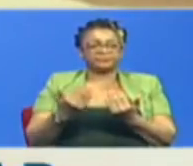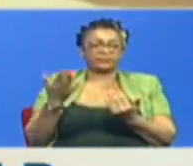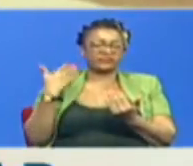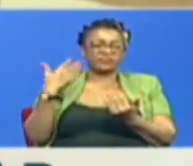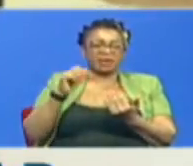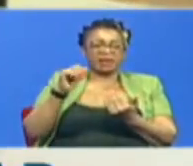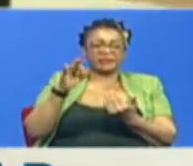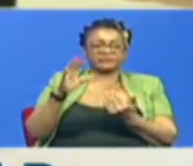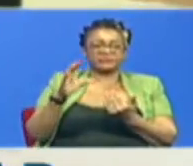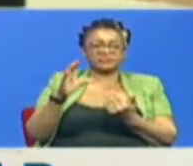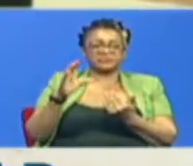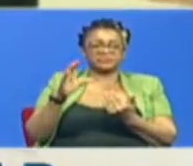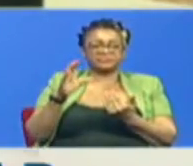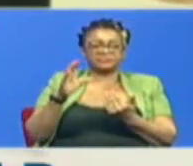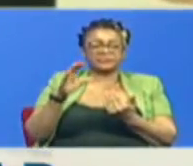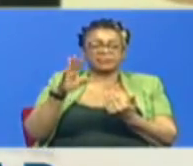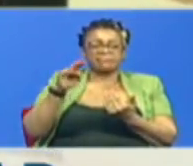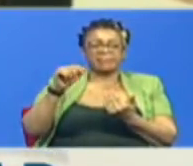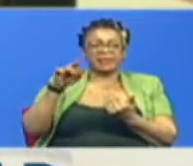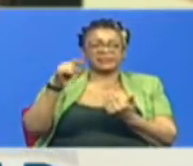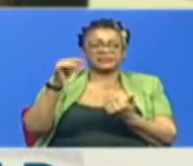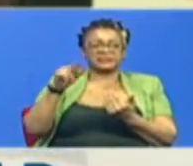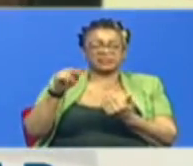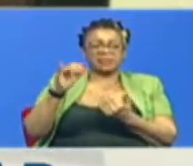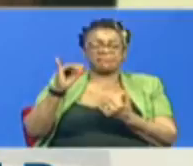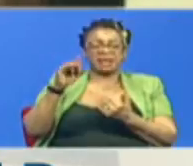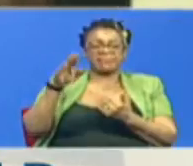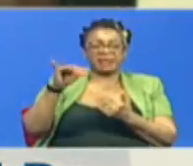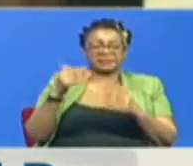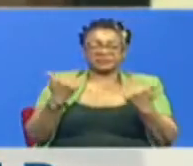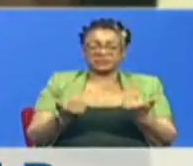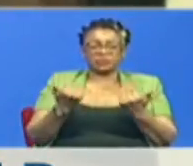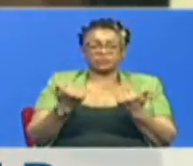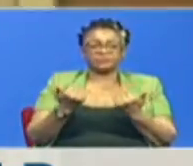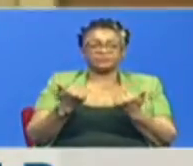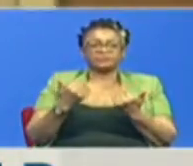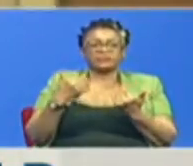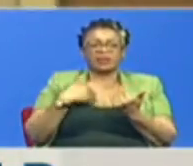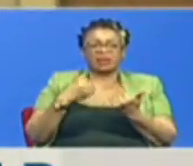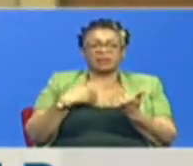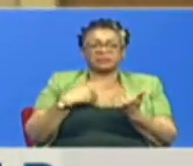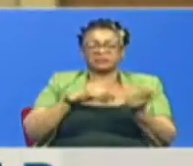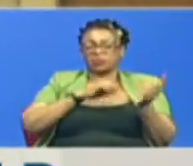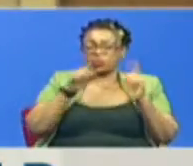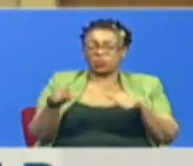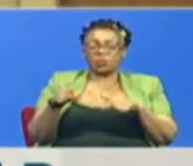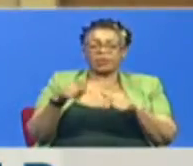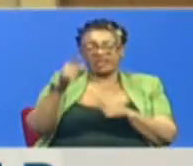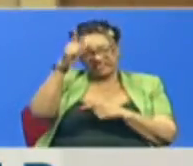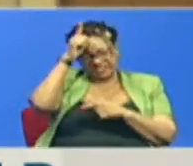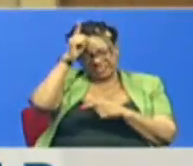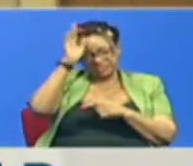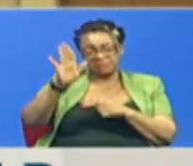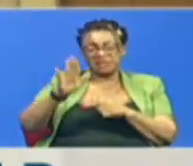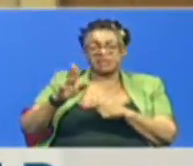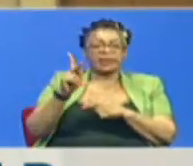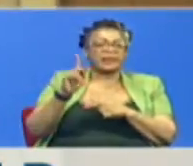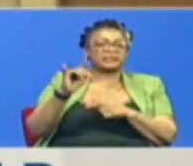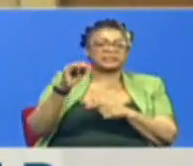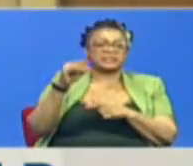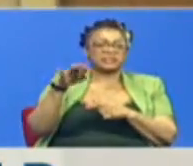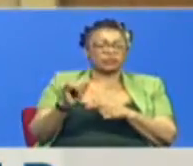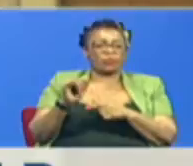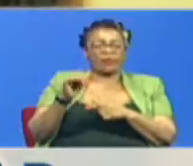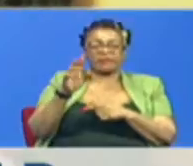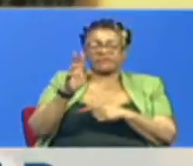Leopards captain Martin Mbalambala has resigned to his village in Kisatiru, Vihiga County.